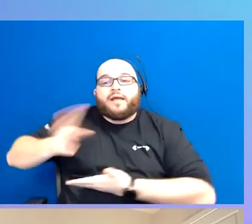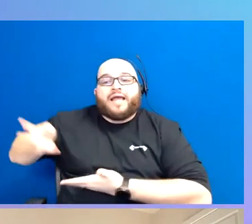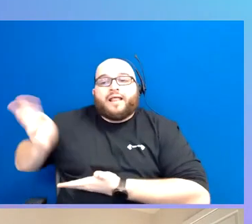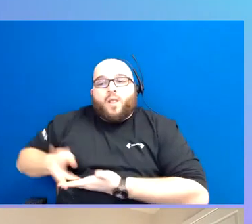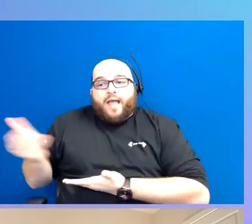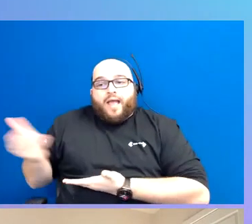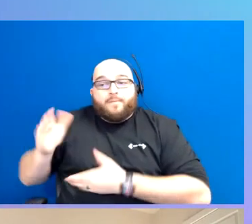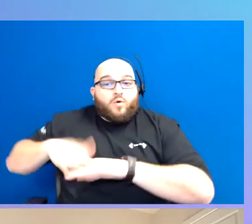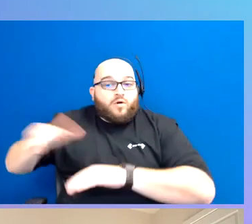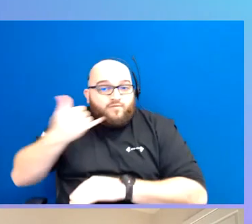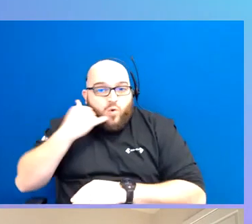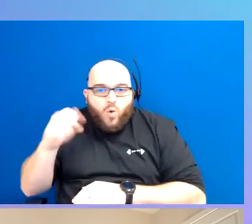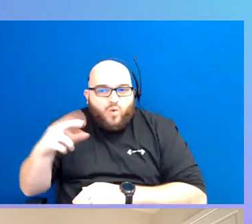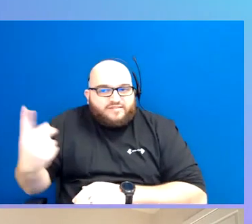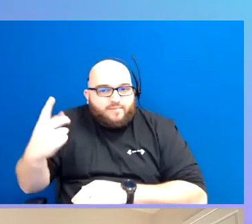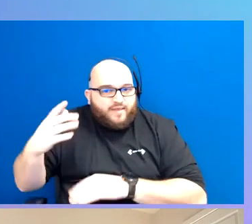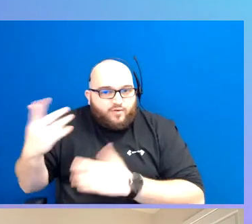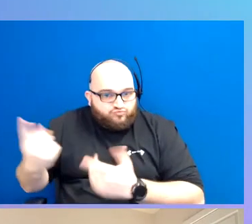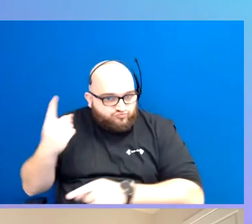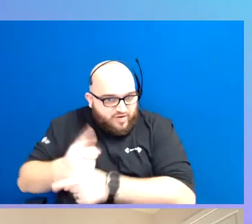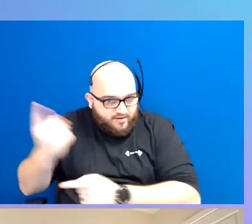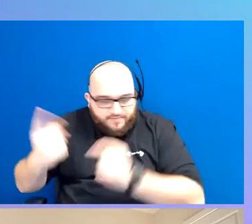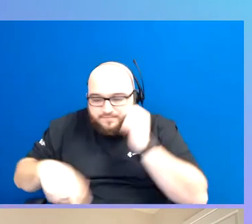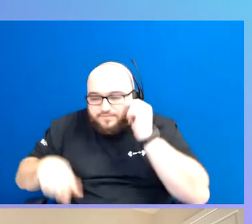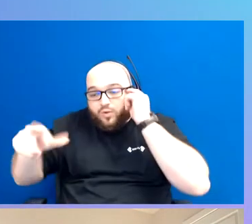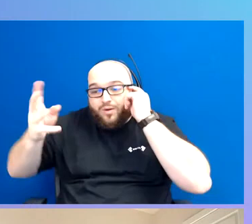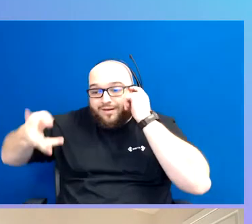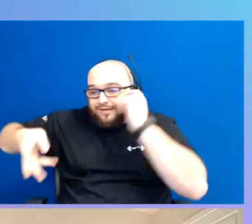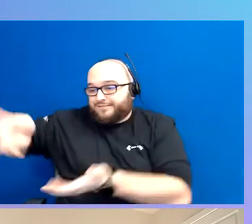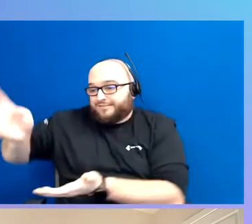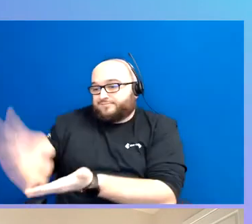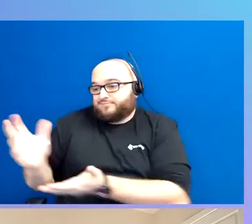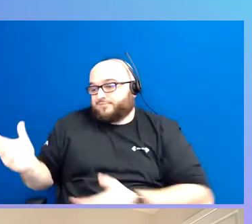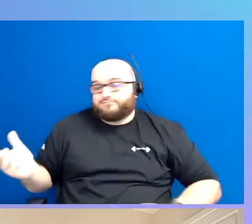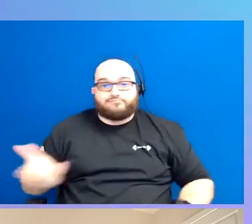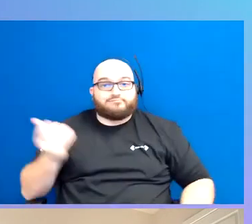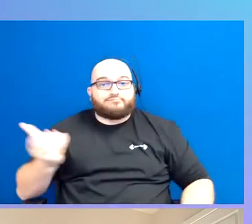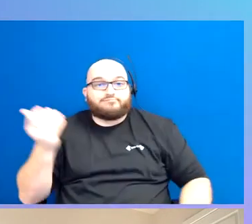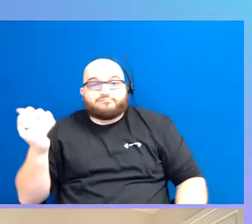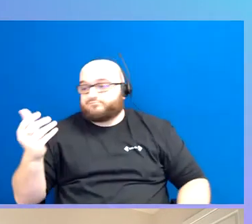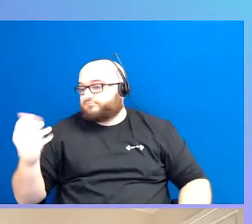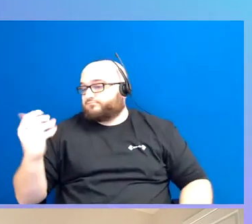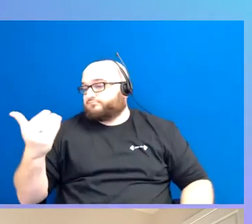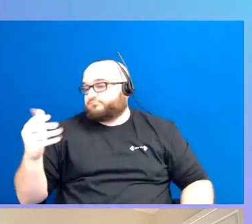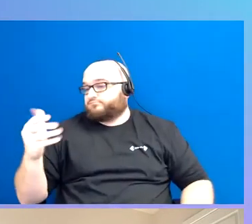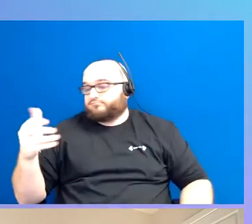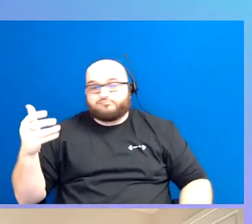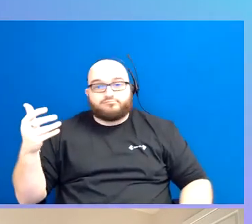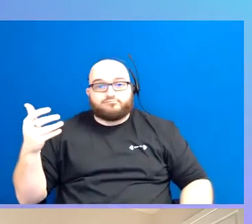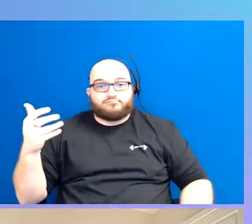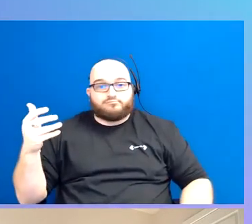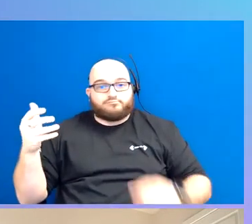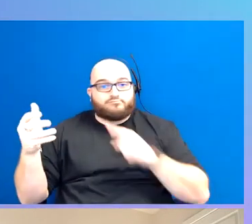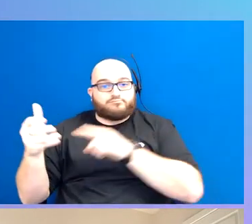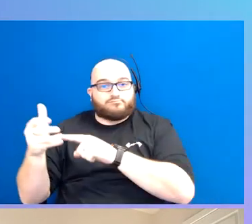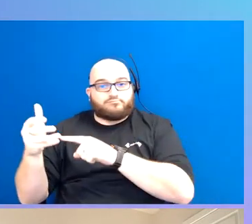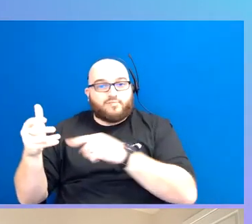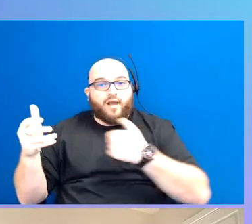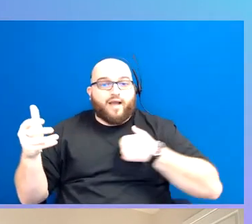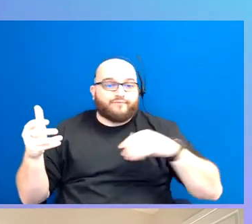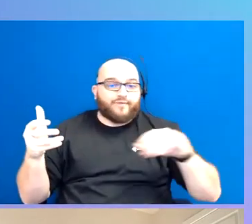right? As soon as they download an app bundle from the Play Store in case of Android or App Store from